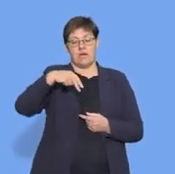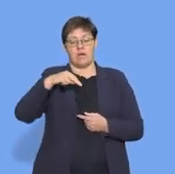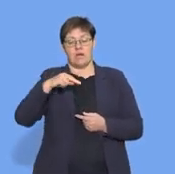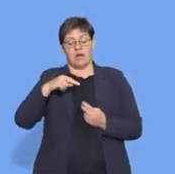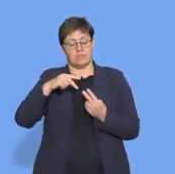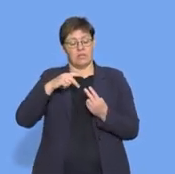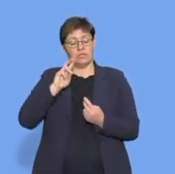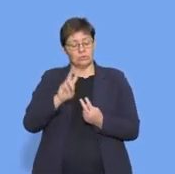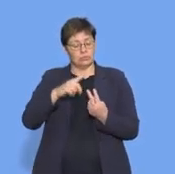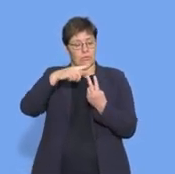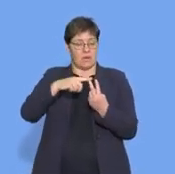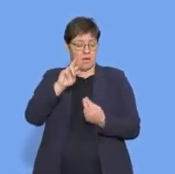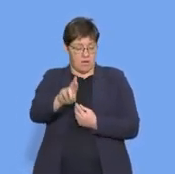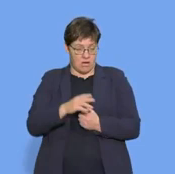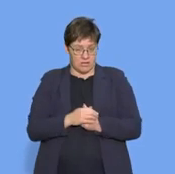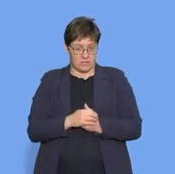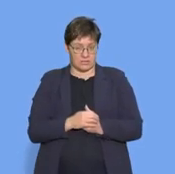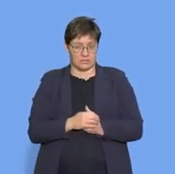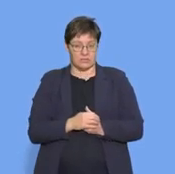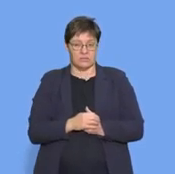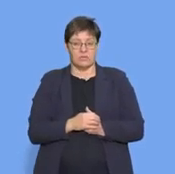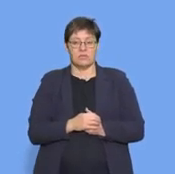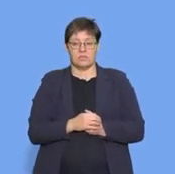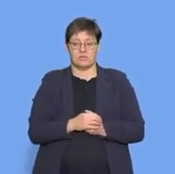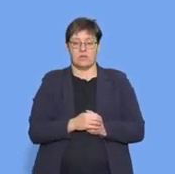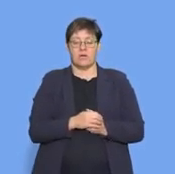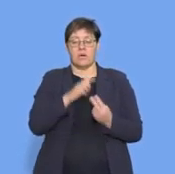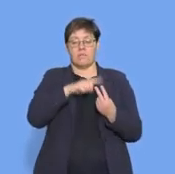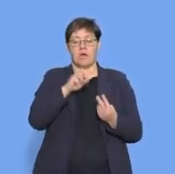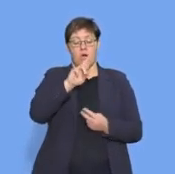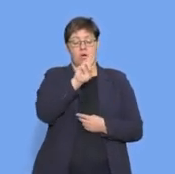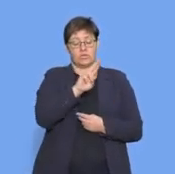r. Cool. So it's pi r squared plus